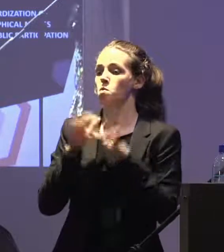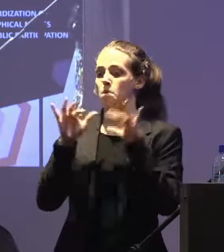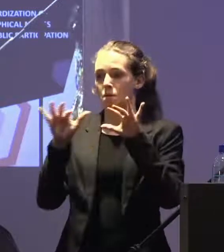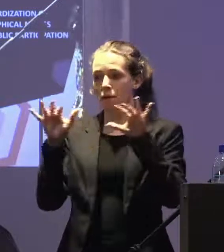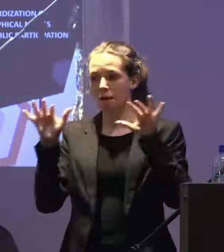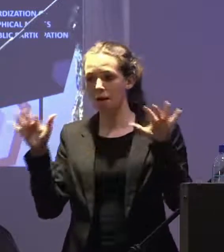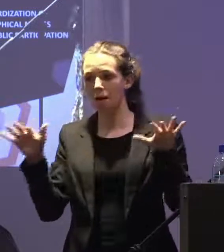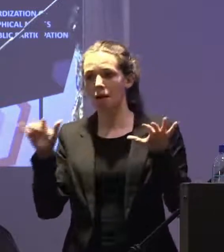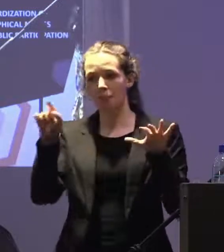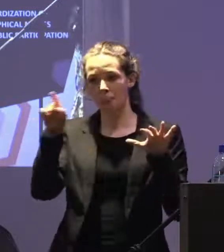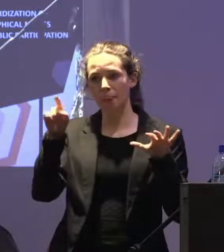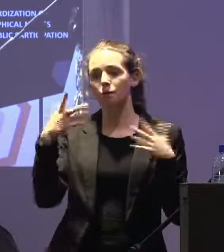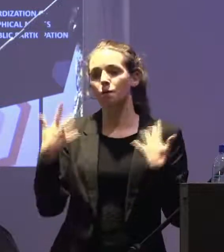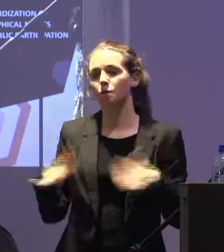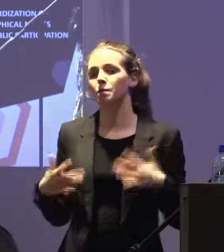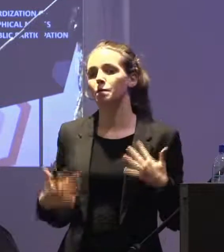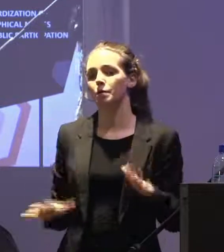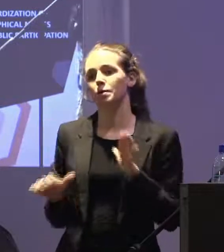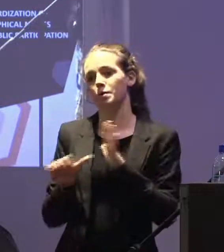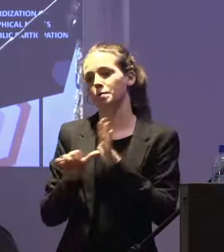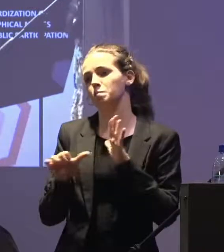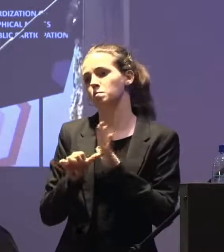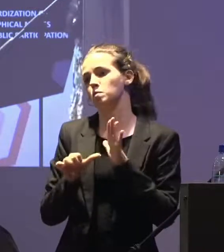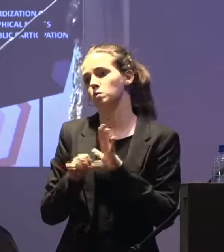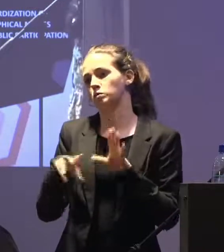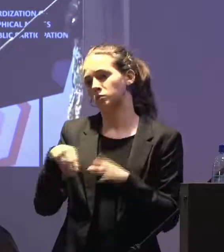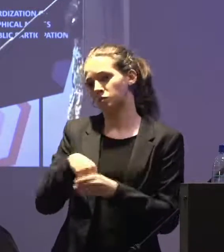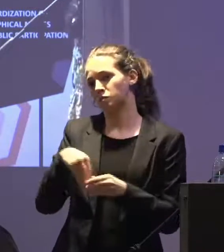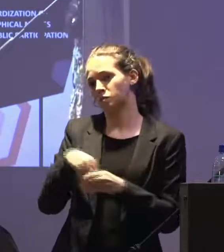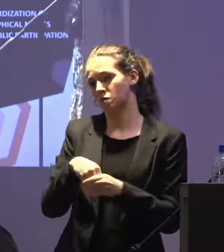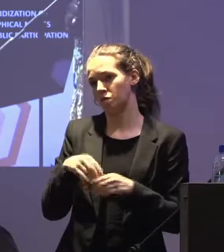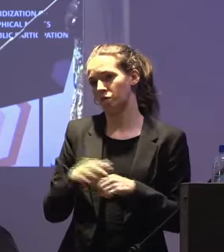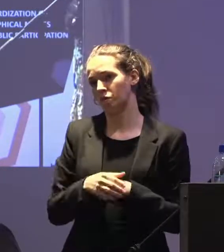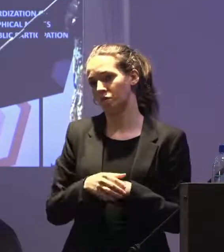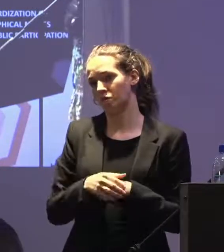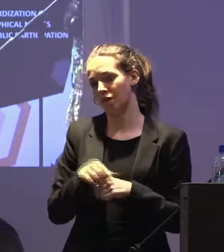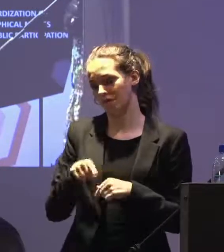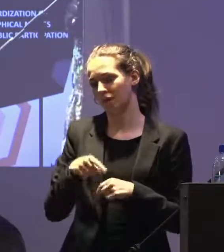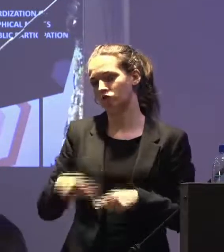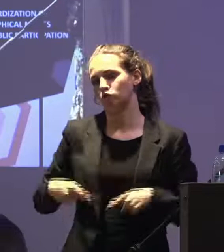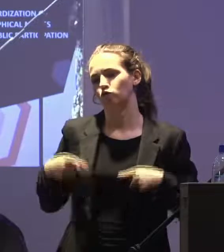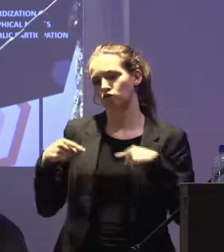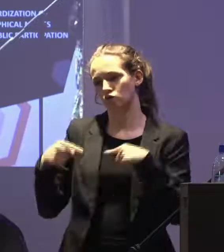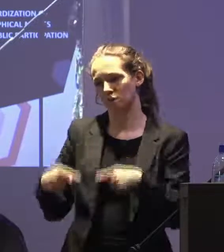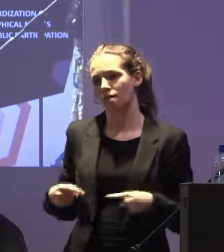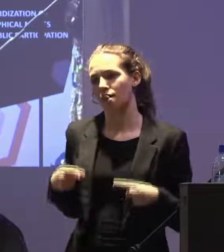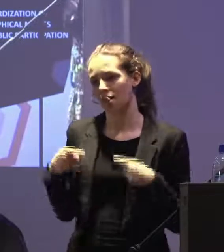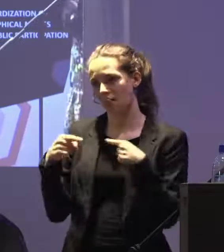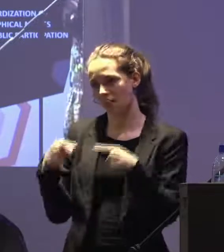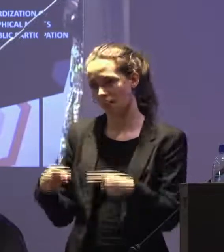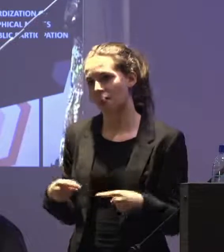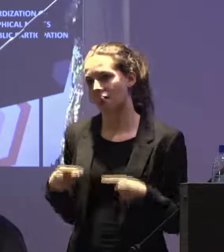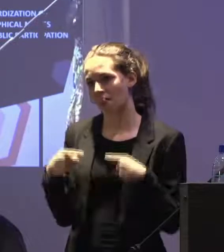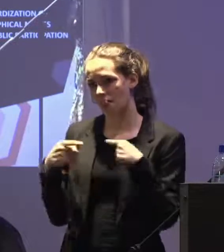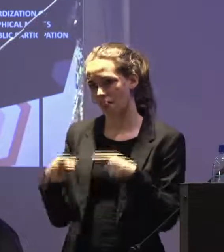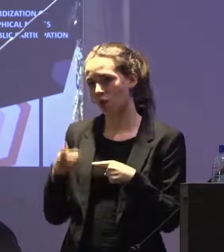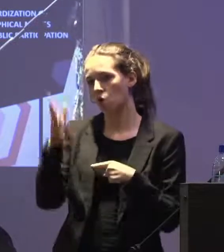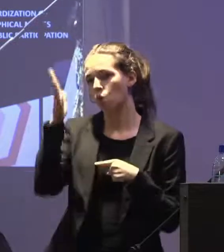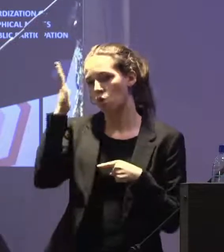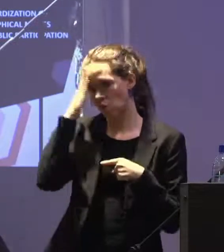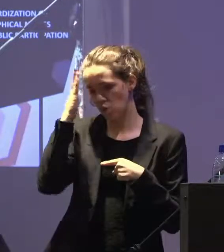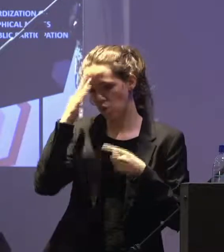and significant part of the struggle, and they have walked the streets as